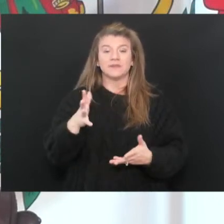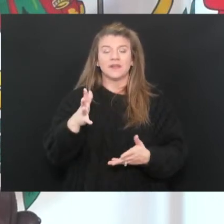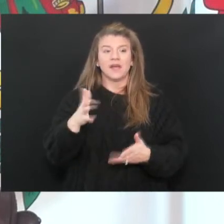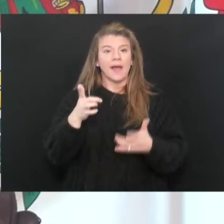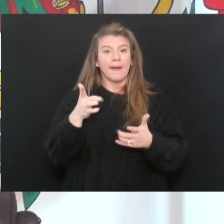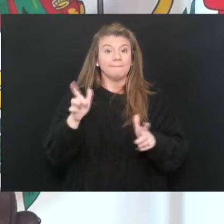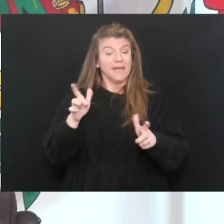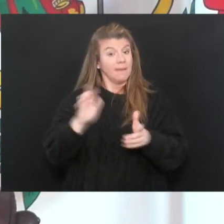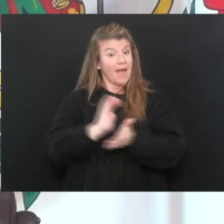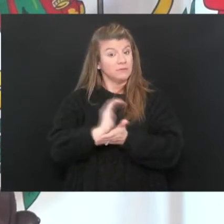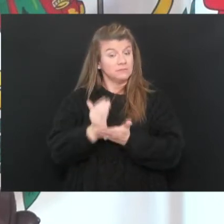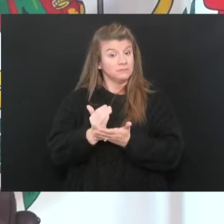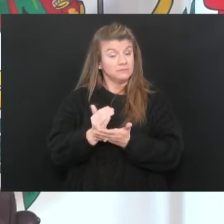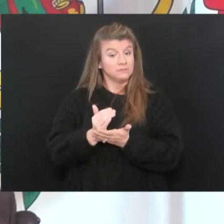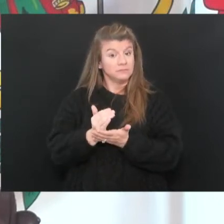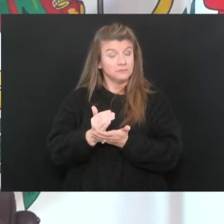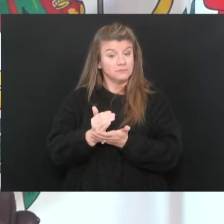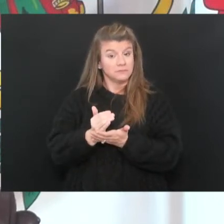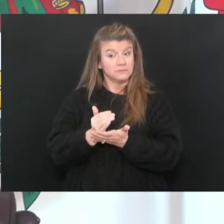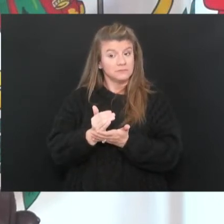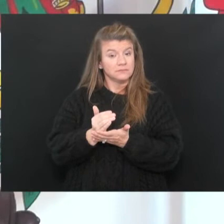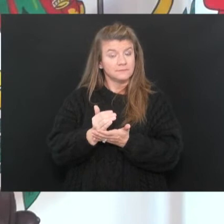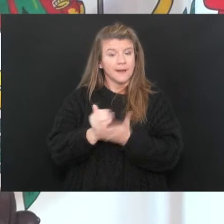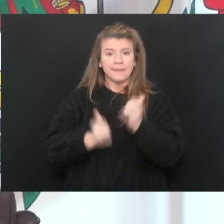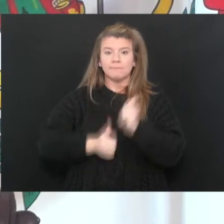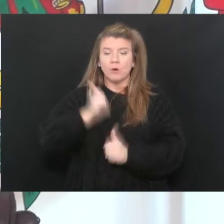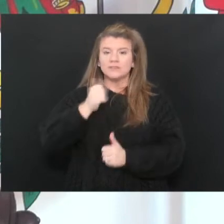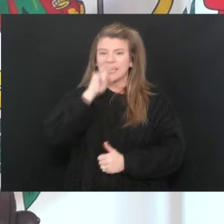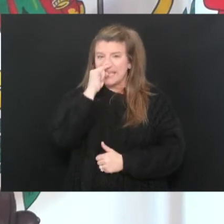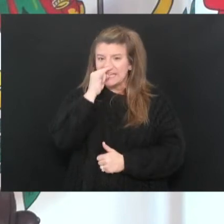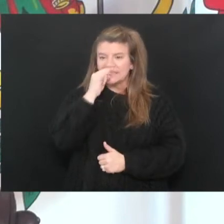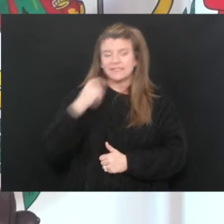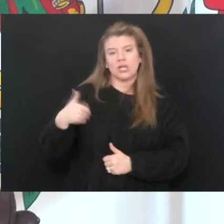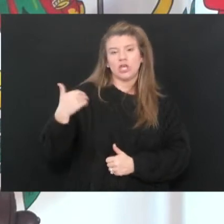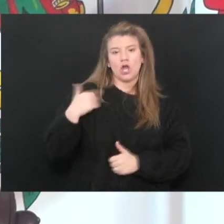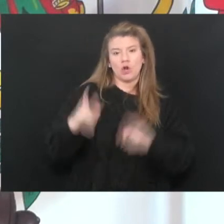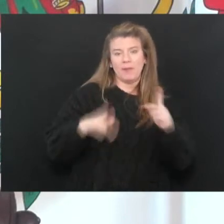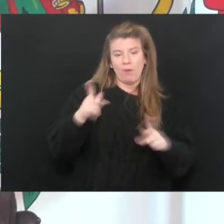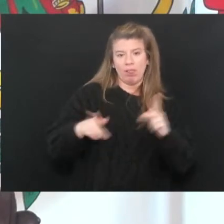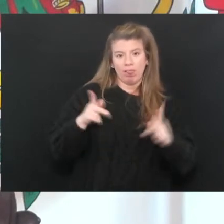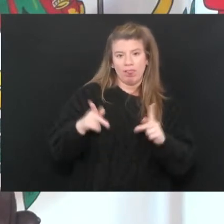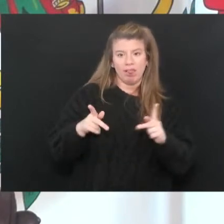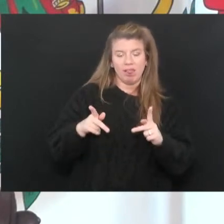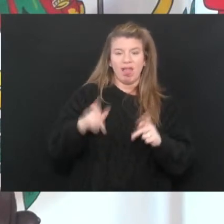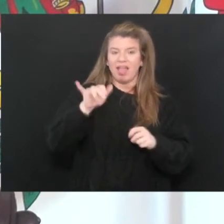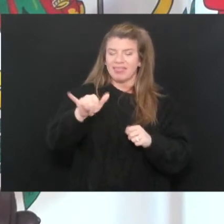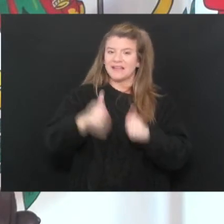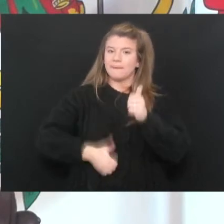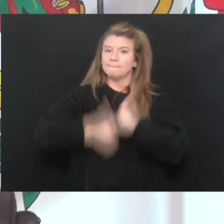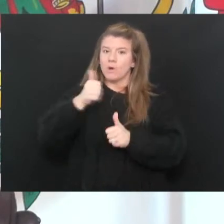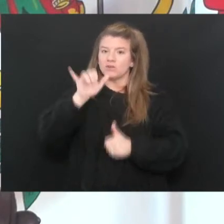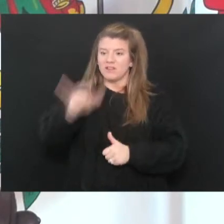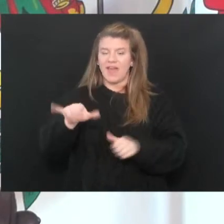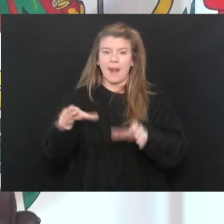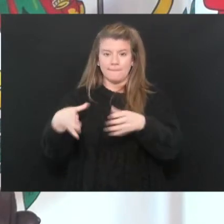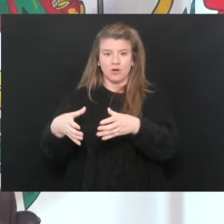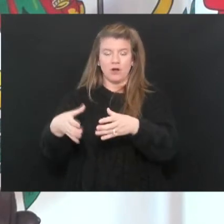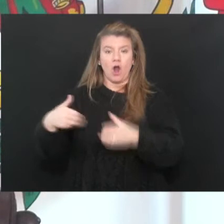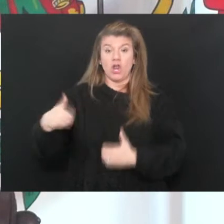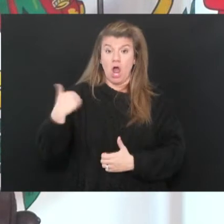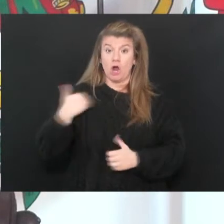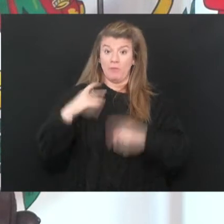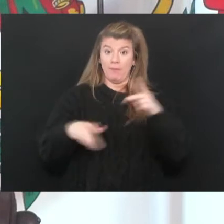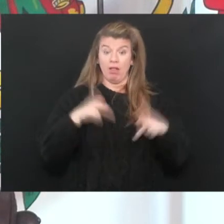significant amount are our kids, our younger people. A very significant amount of that number are younger